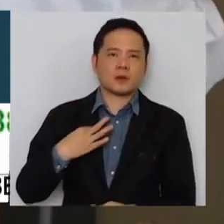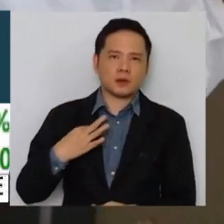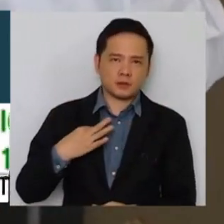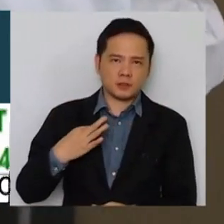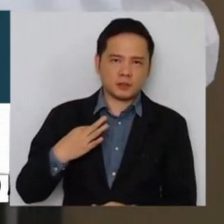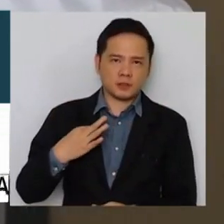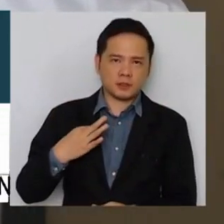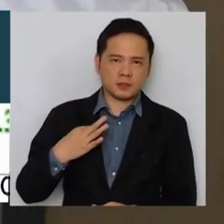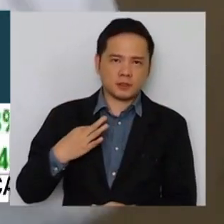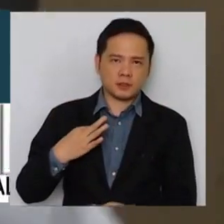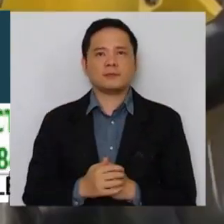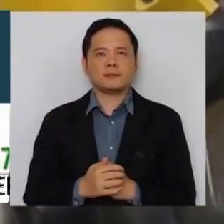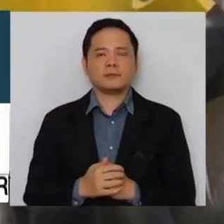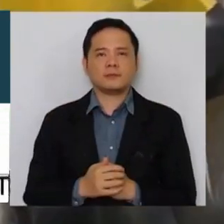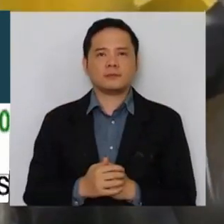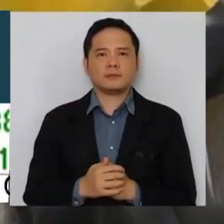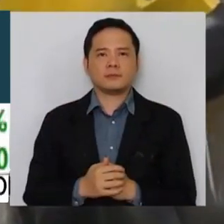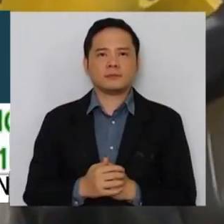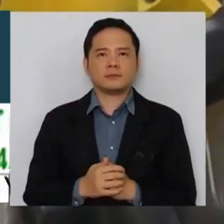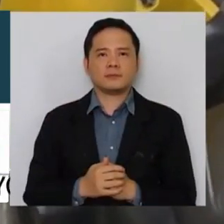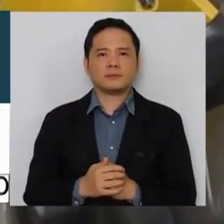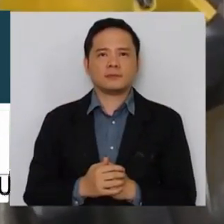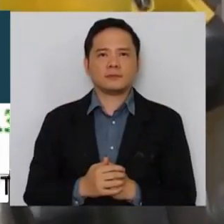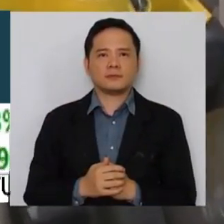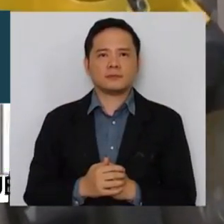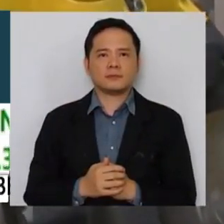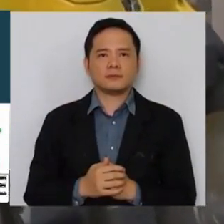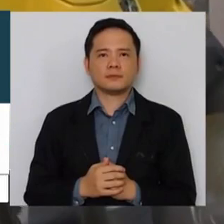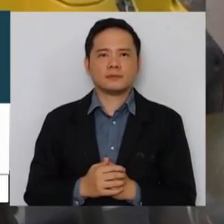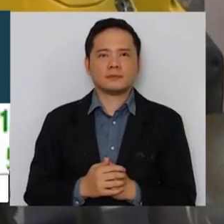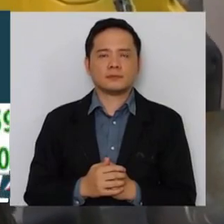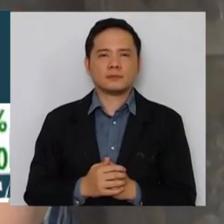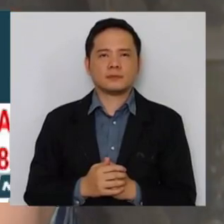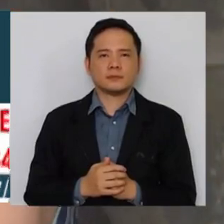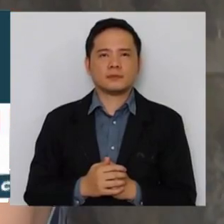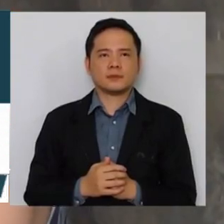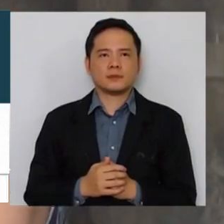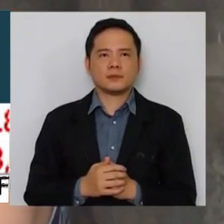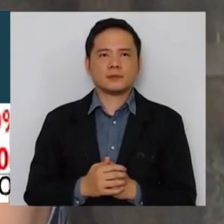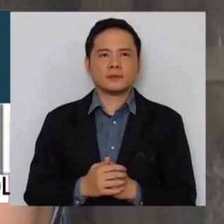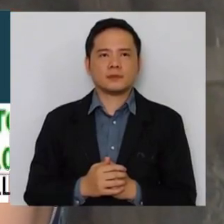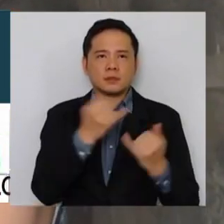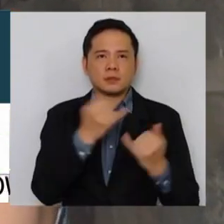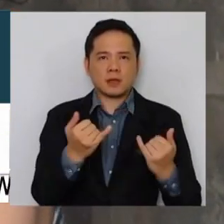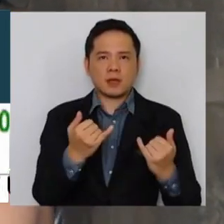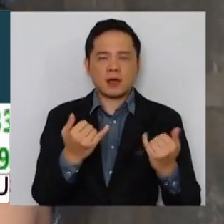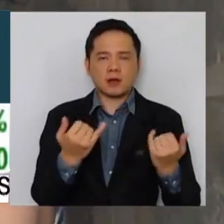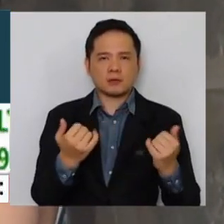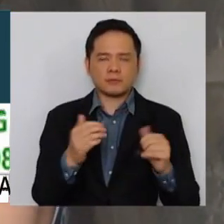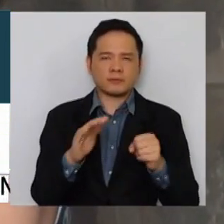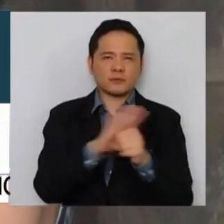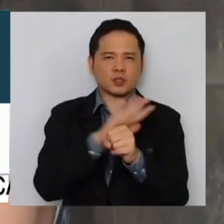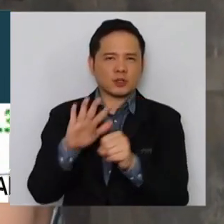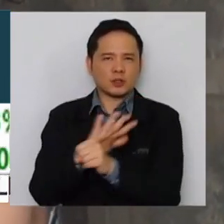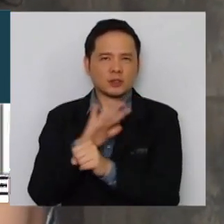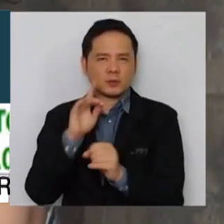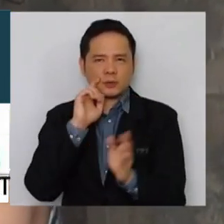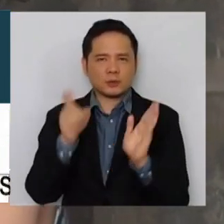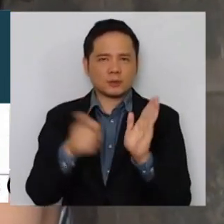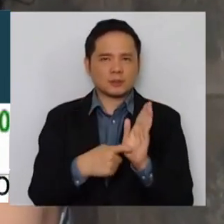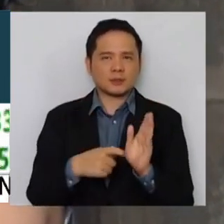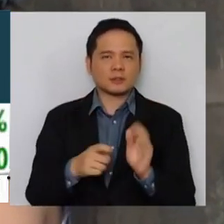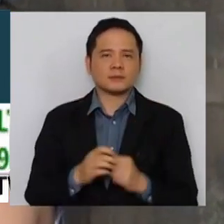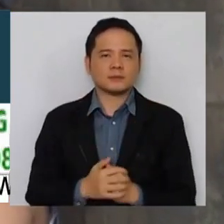coronavirus crisis to date, one which has strained hospitals and stretched health services in the capital.